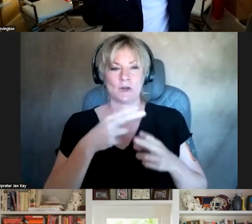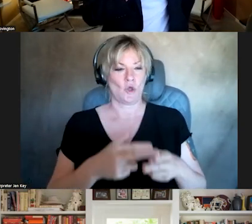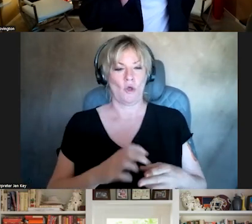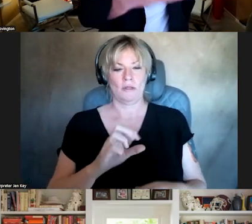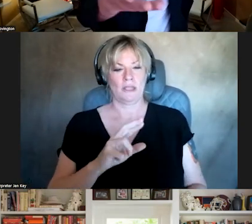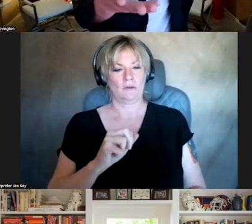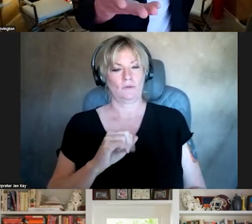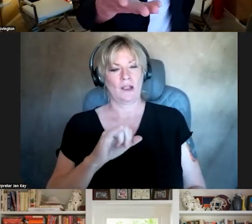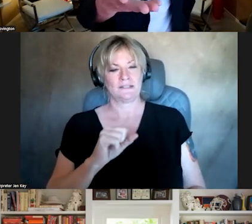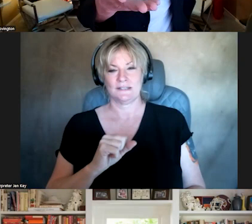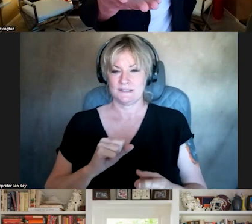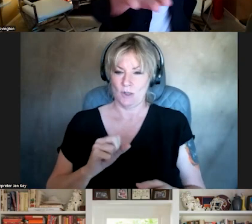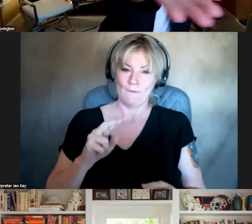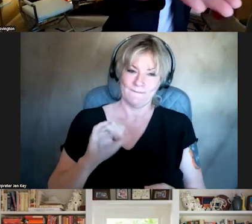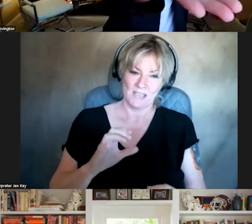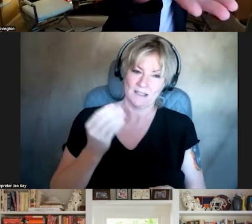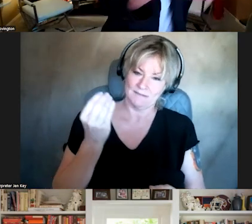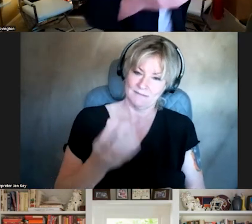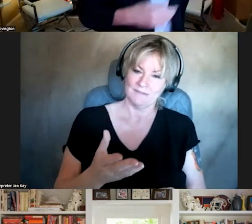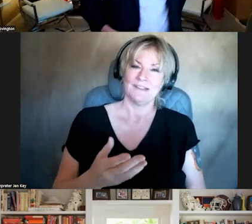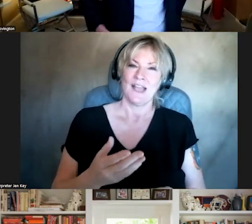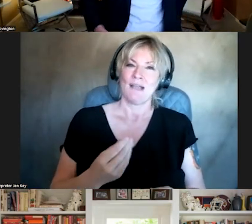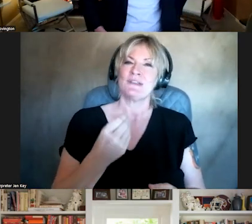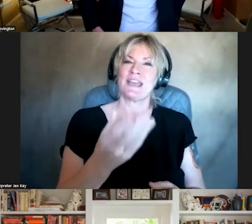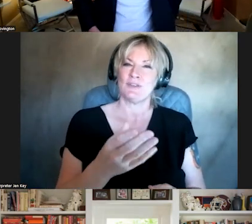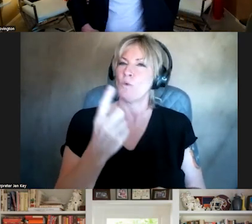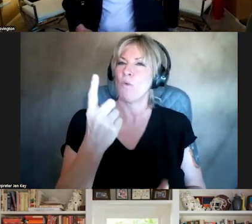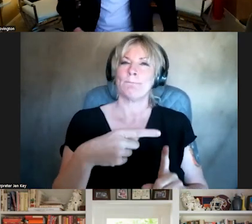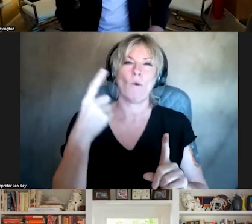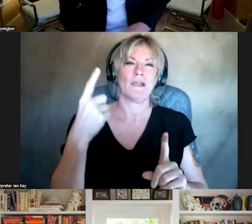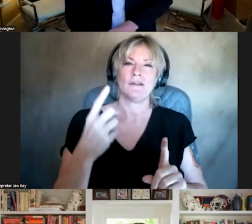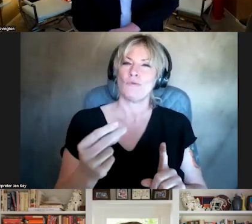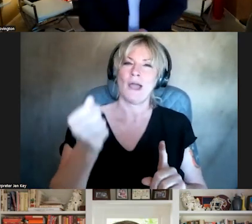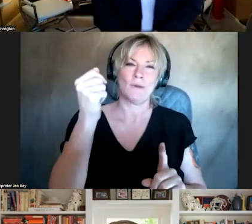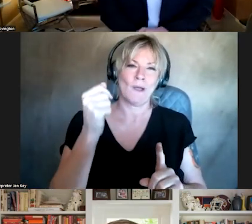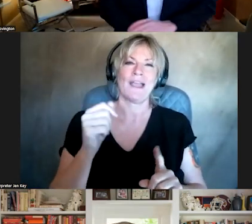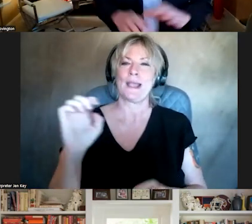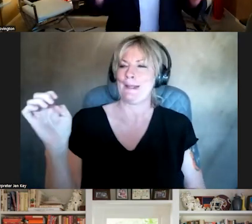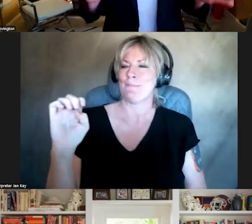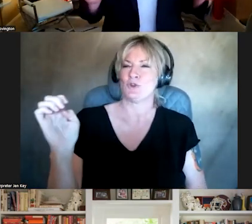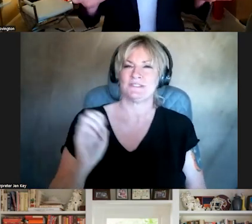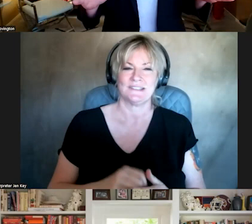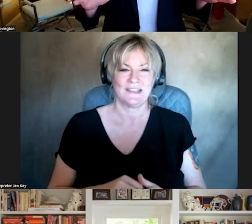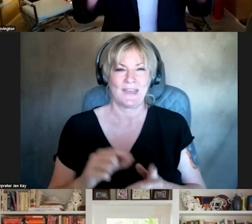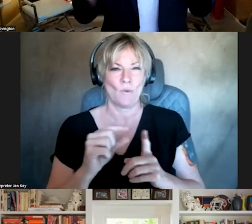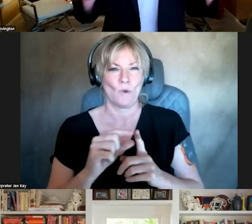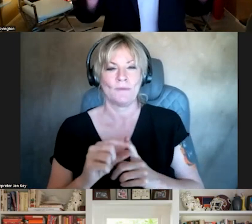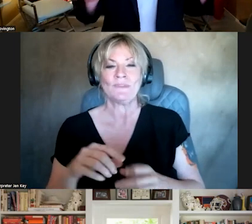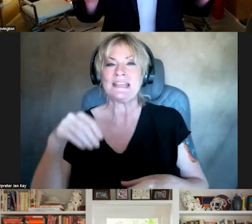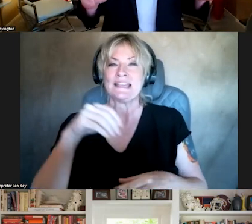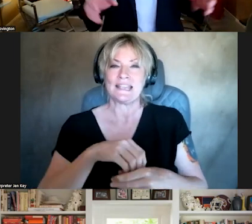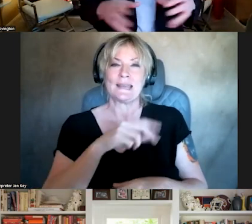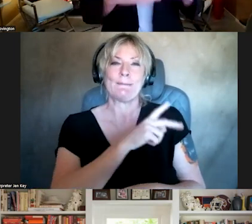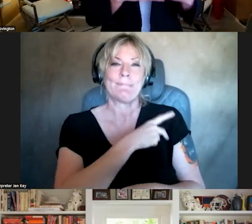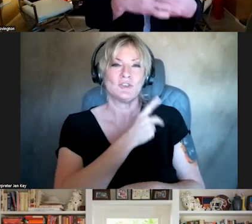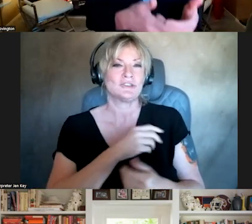So Vic, there you go, handing you a point right out of the gate. Inpatient was a separate